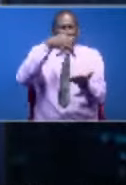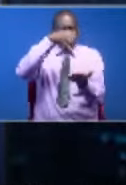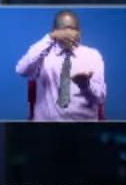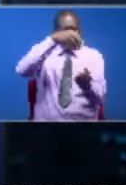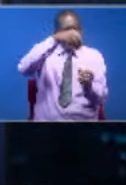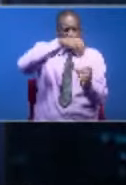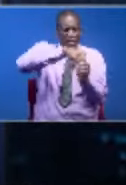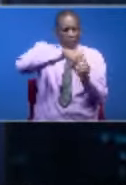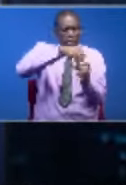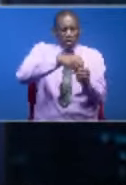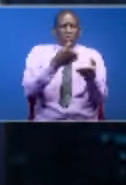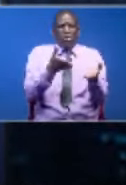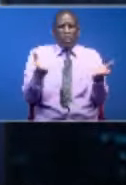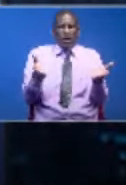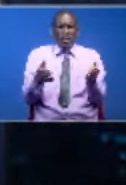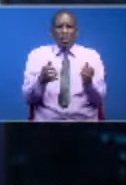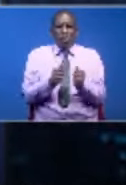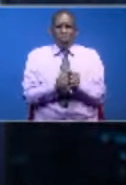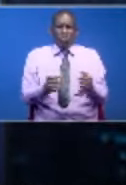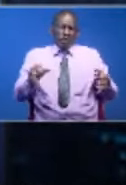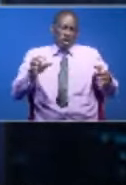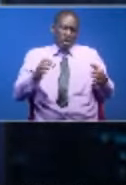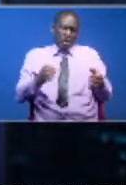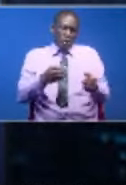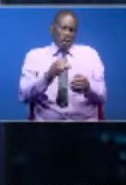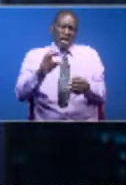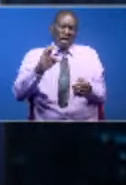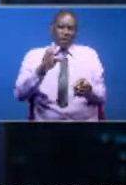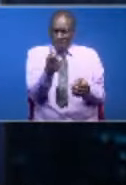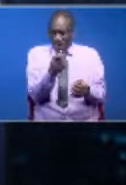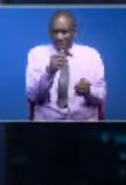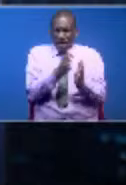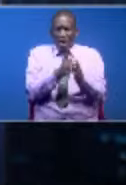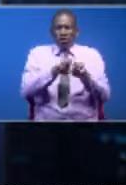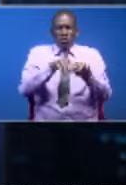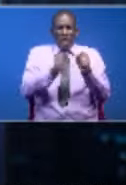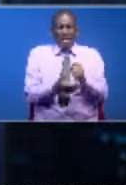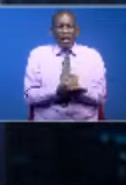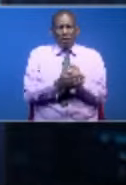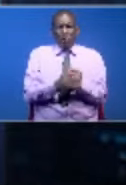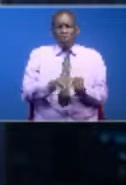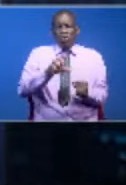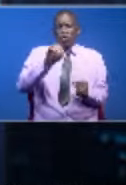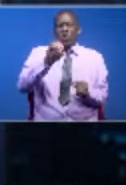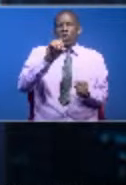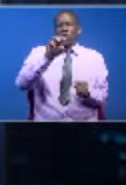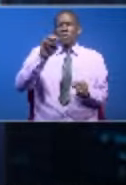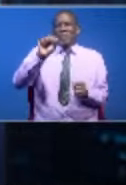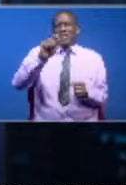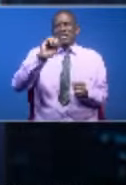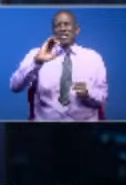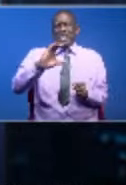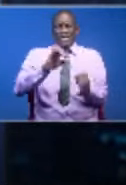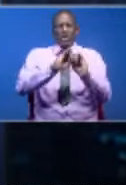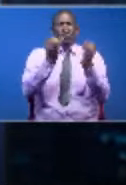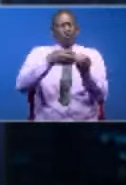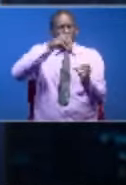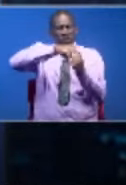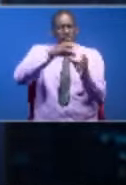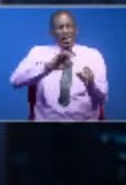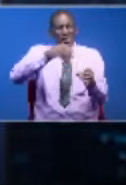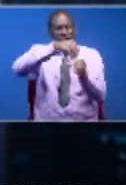instruments with blended capital. Yeah. And that can also enable domestic institutional investors and other investors to take